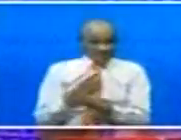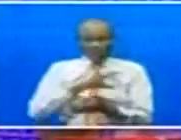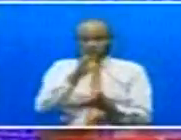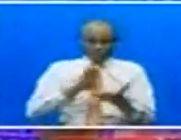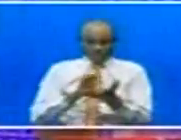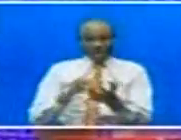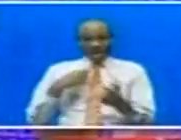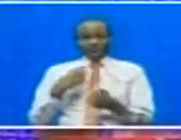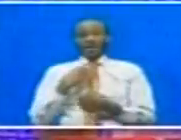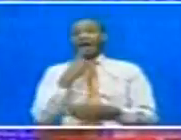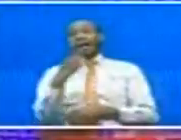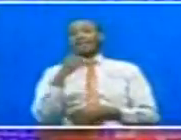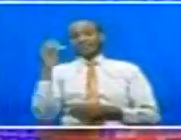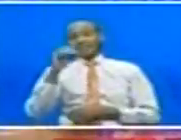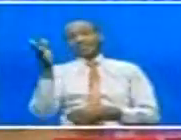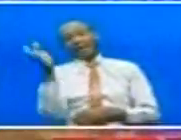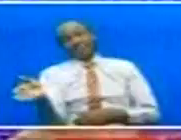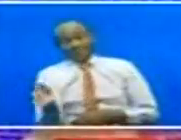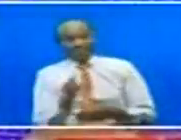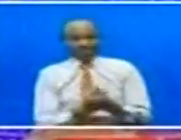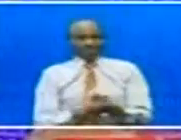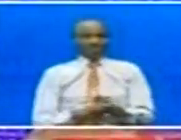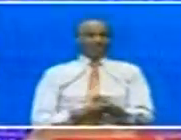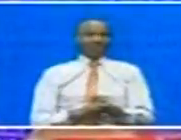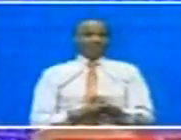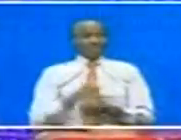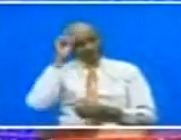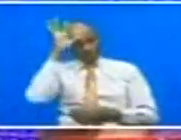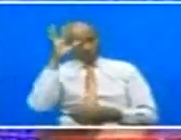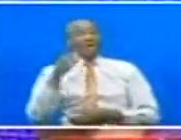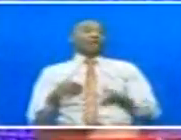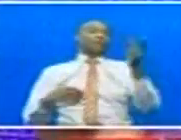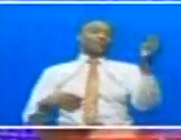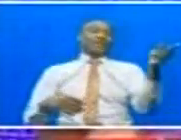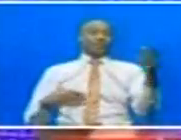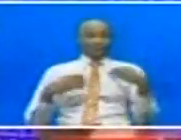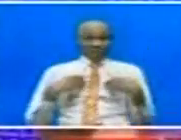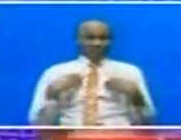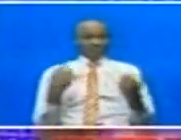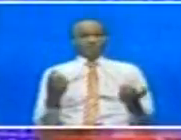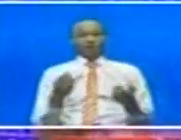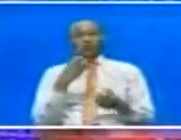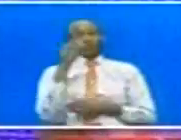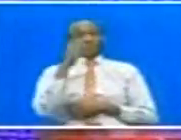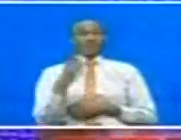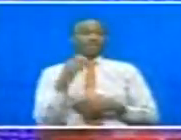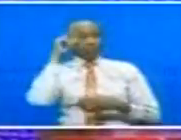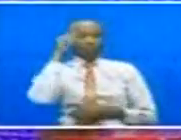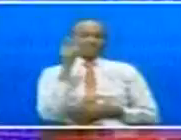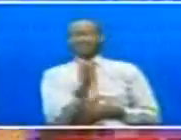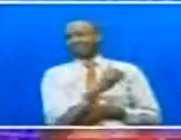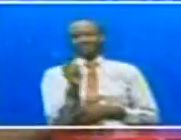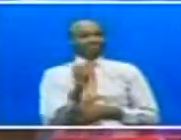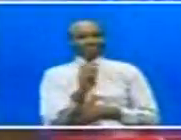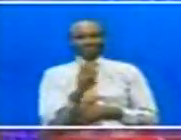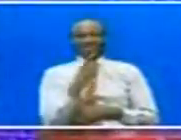registered voters in your constituency, here in Kiambu, and then you have like 40% in Mombasa. Right.